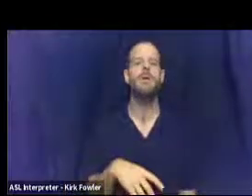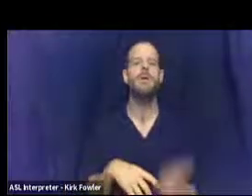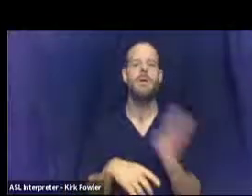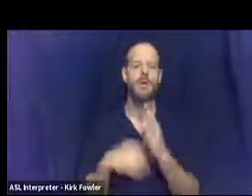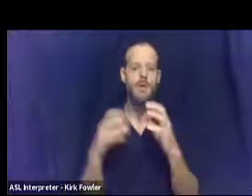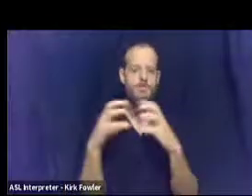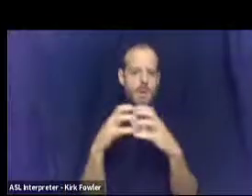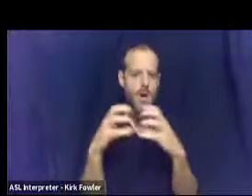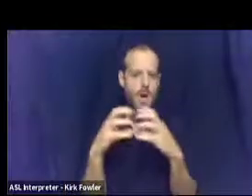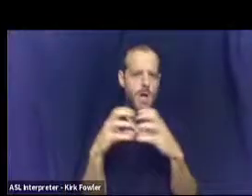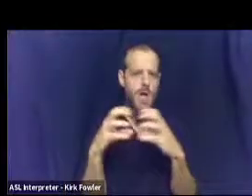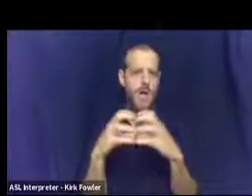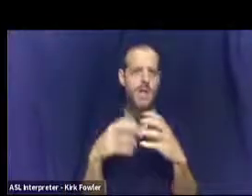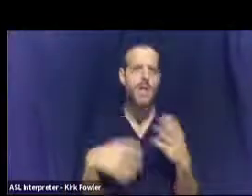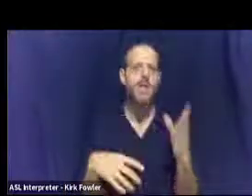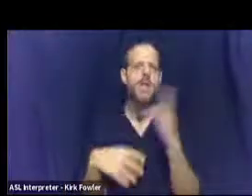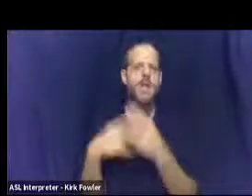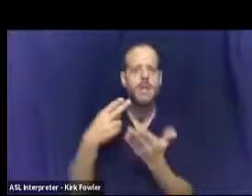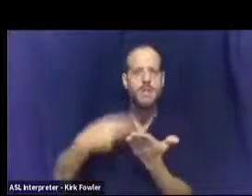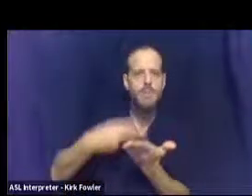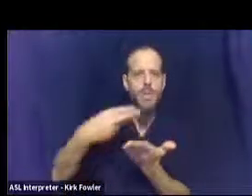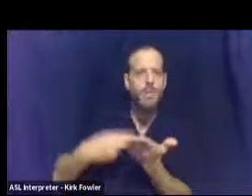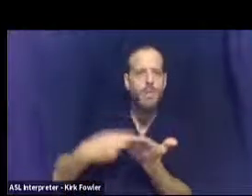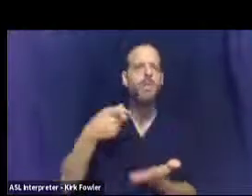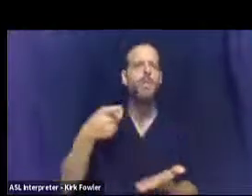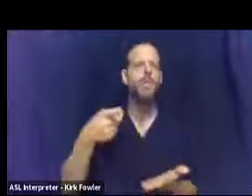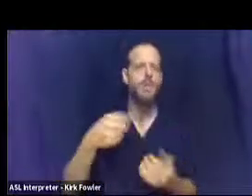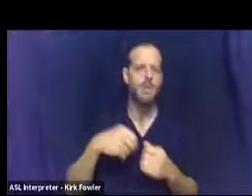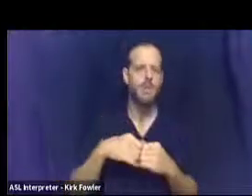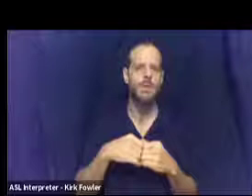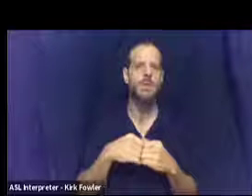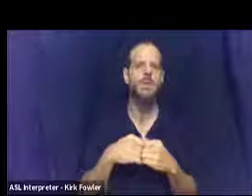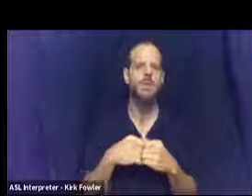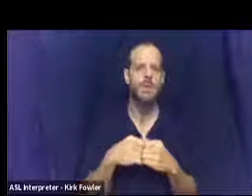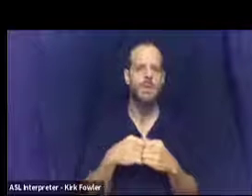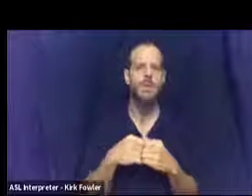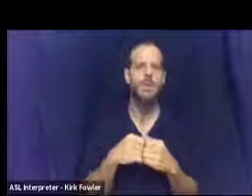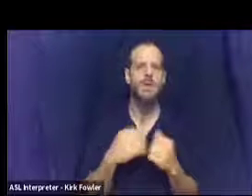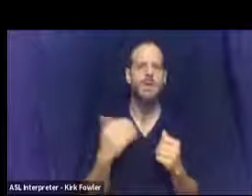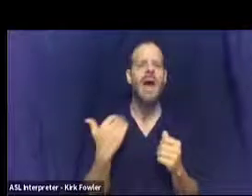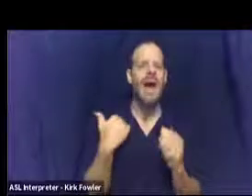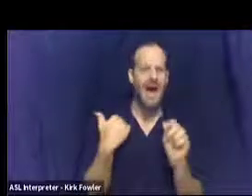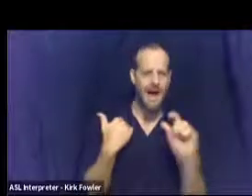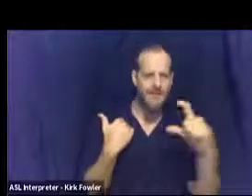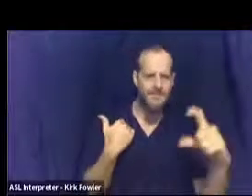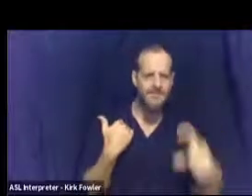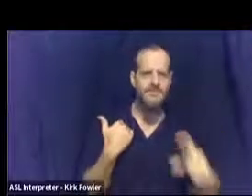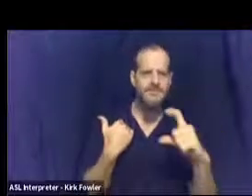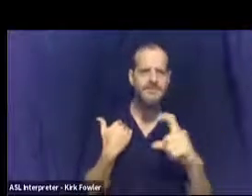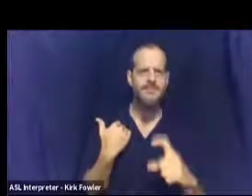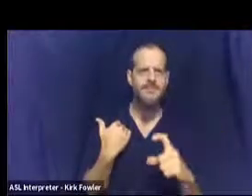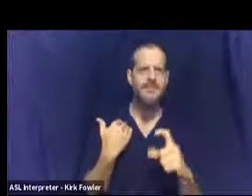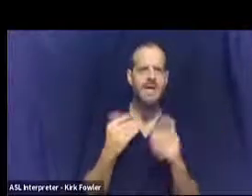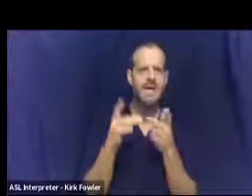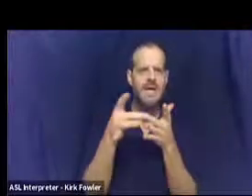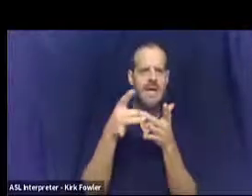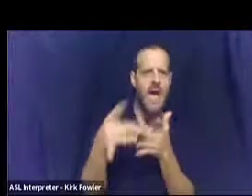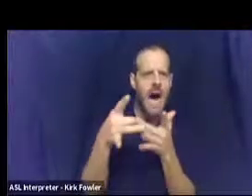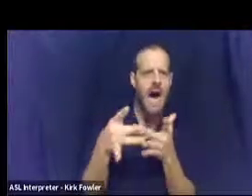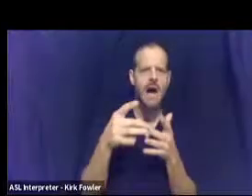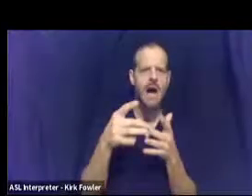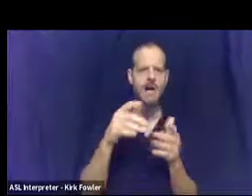real book, we have a spoon. It looks like there is a guide to what some of those symbols are below it with pictures,